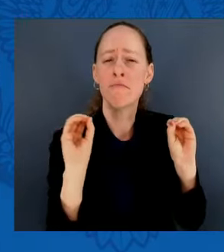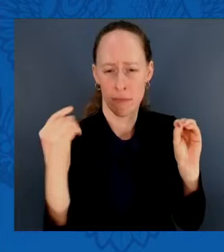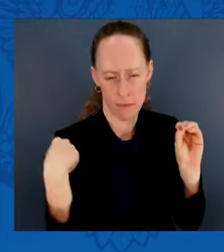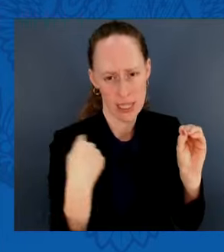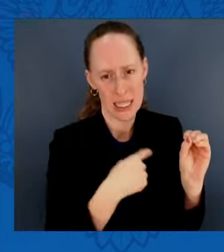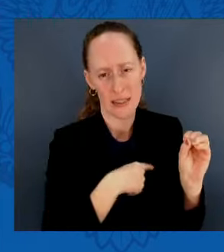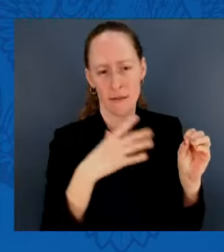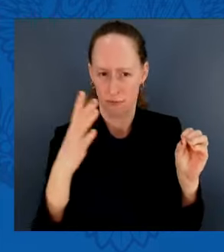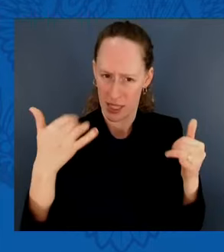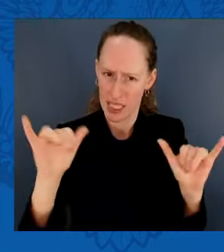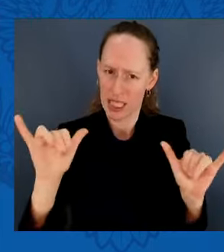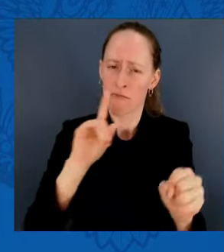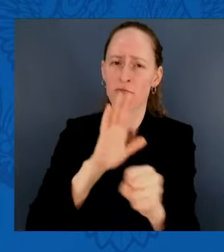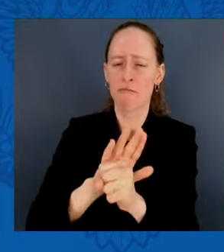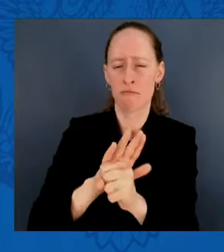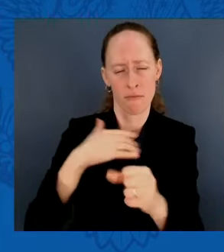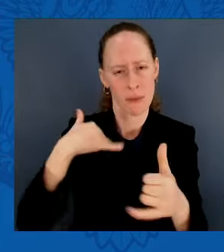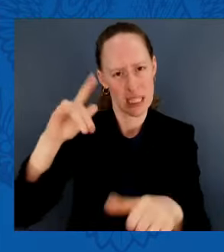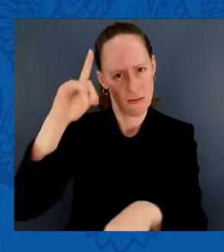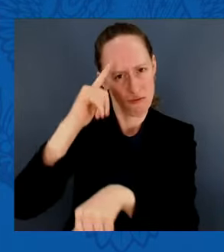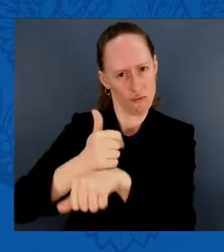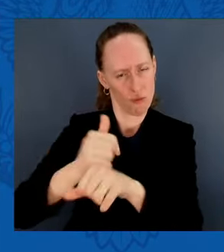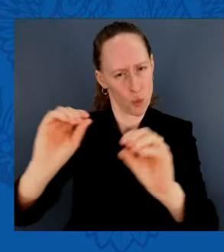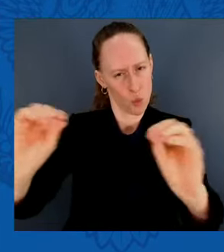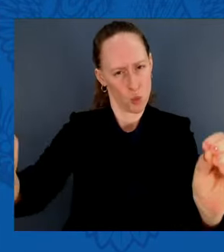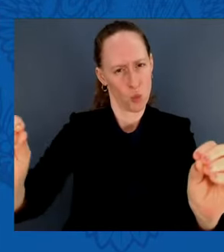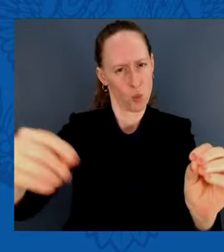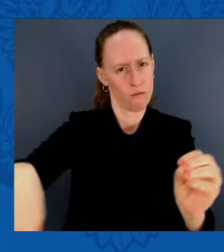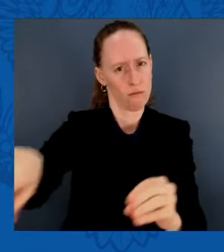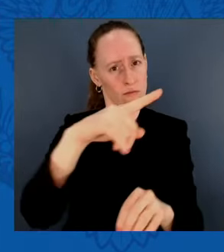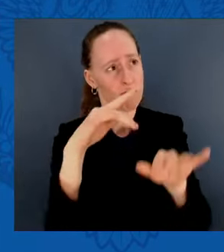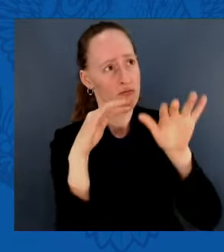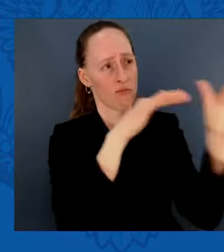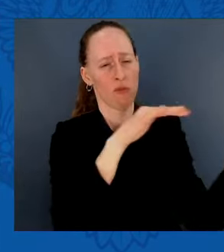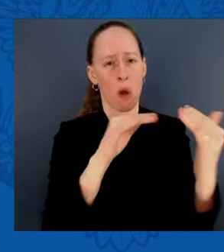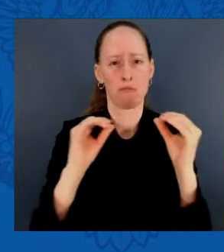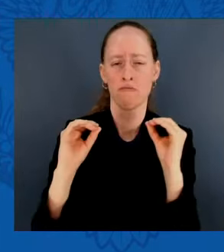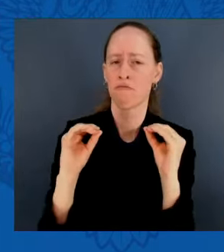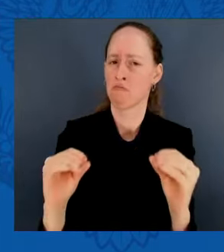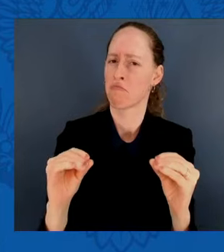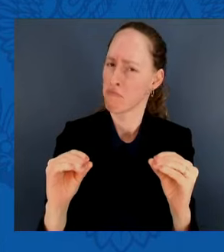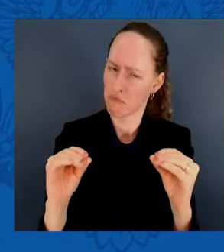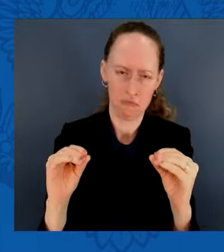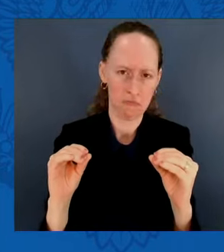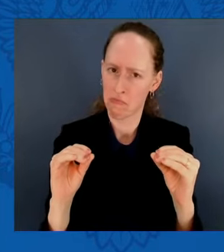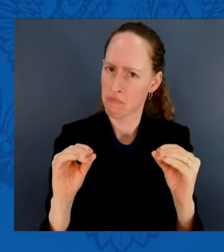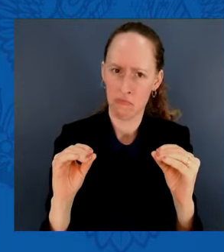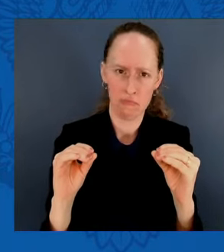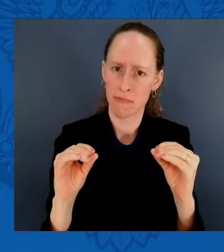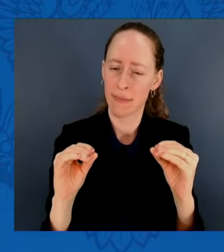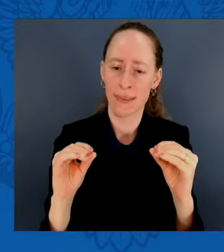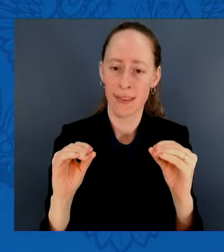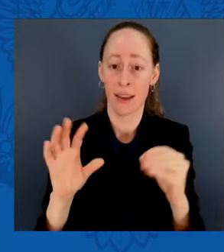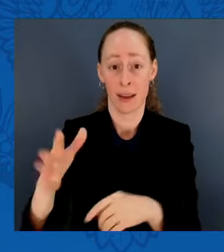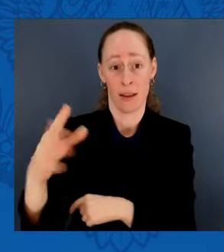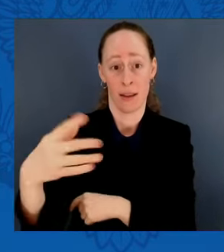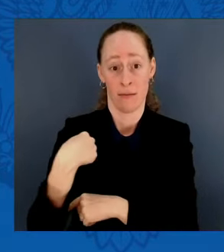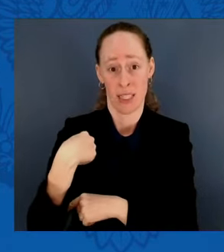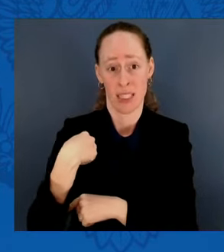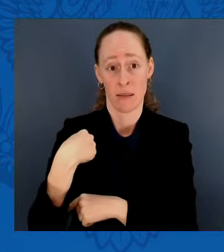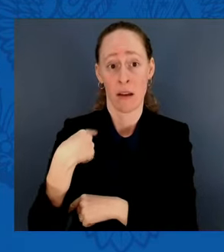assistance to Ukraine is being blocked by those who want to walk away from our world leadership. It wasn't long